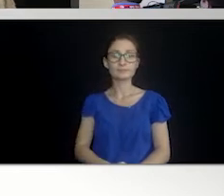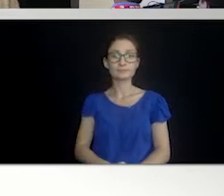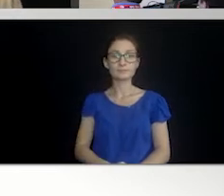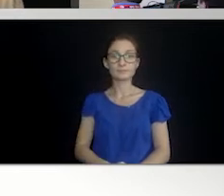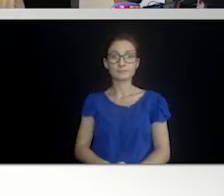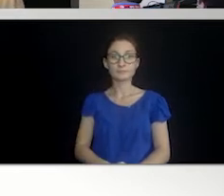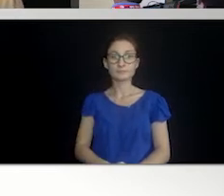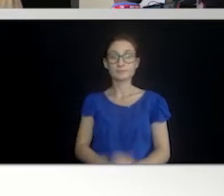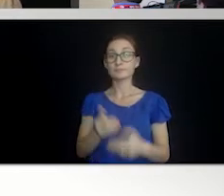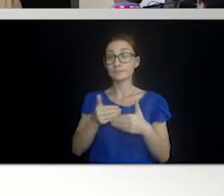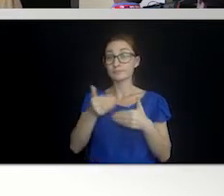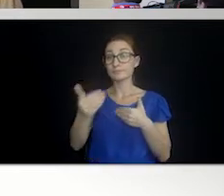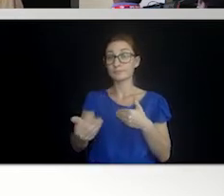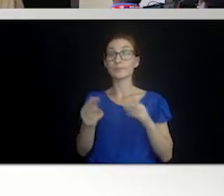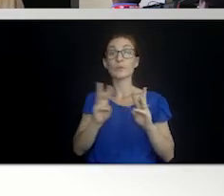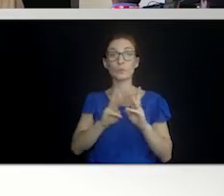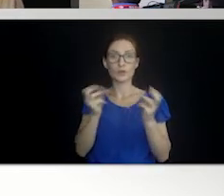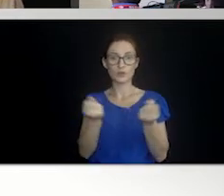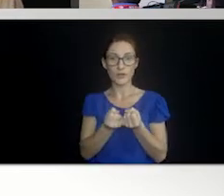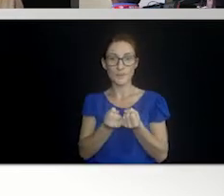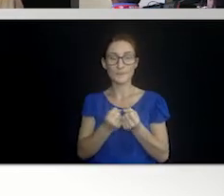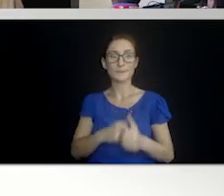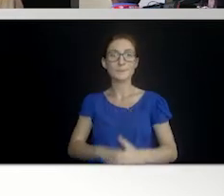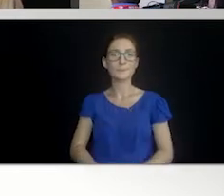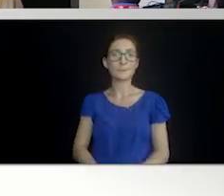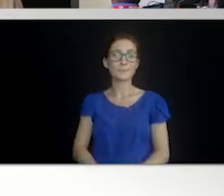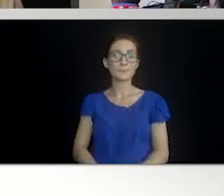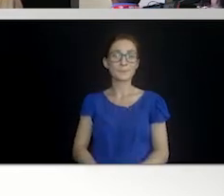So let's navigate to the workshops.